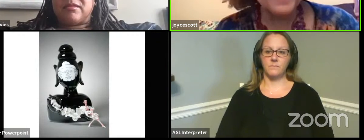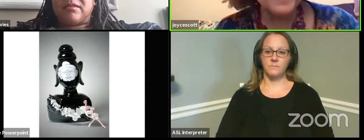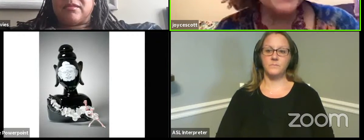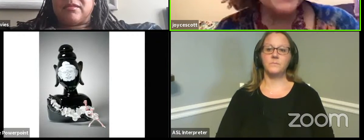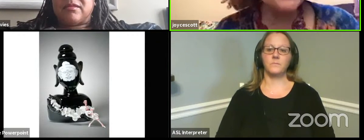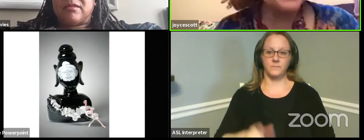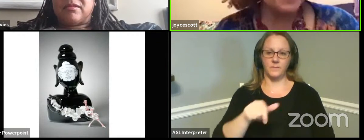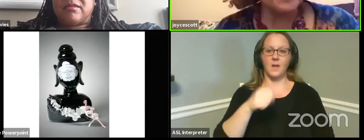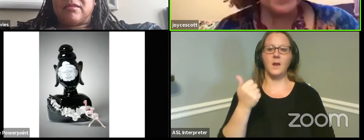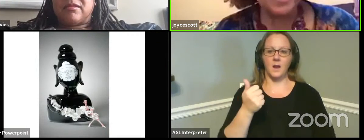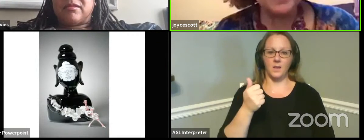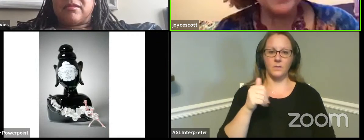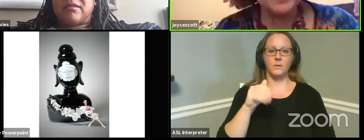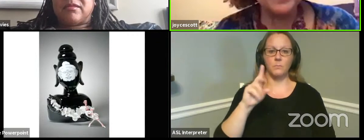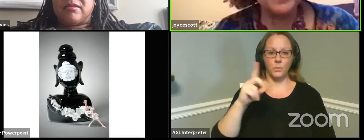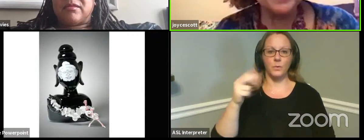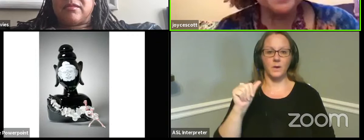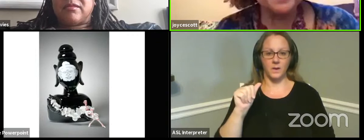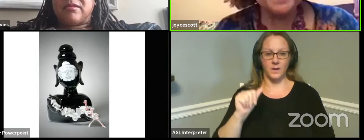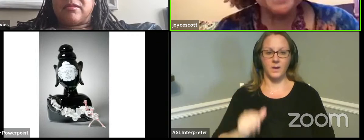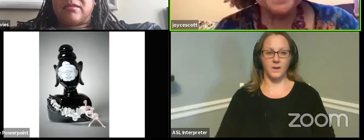It's another Buddha,